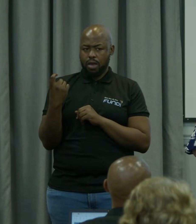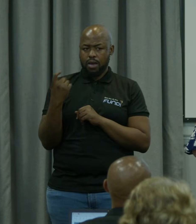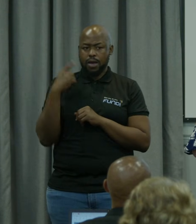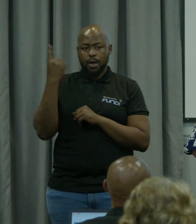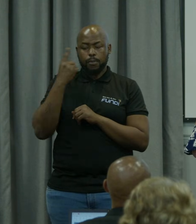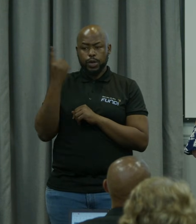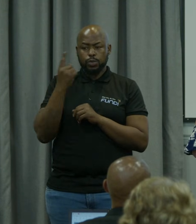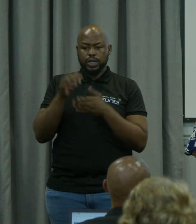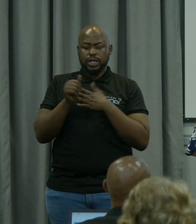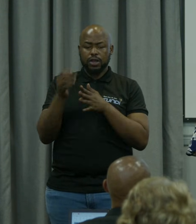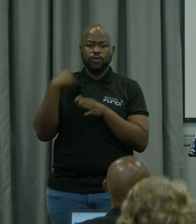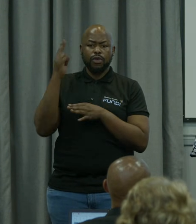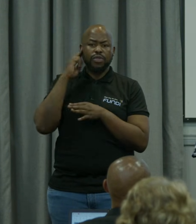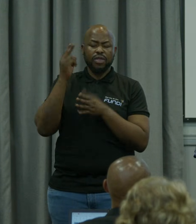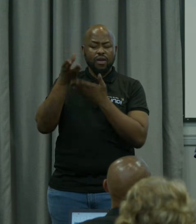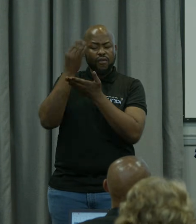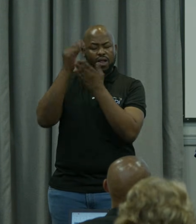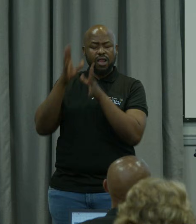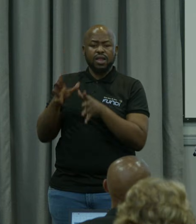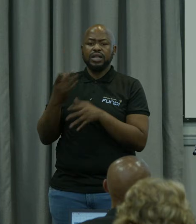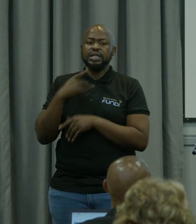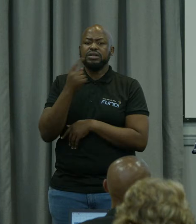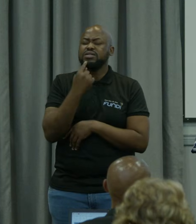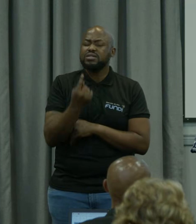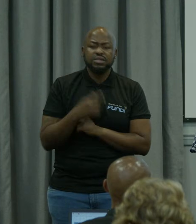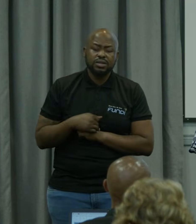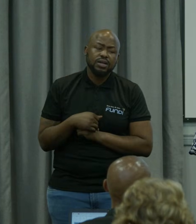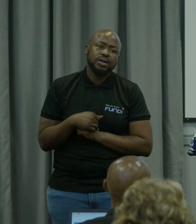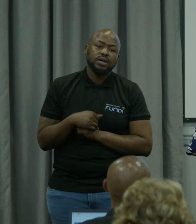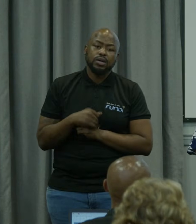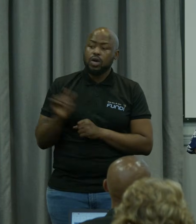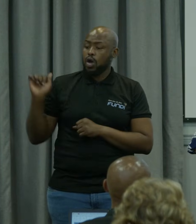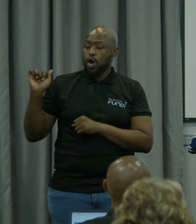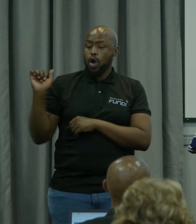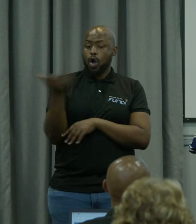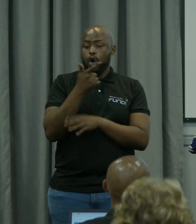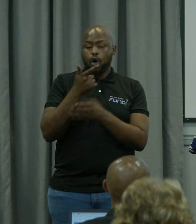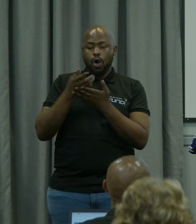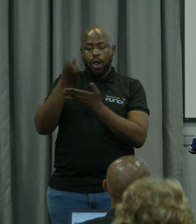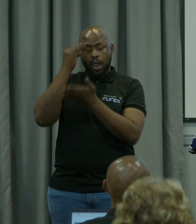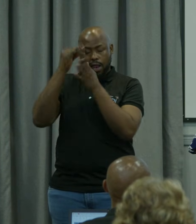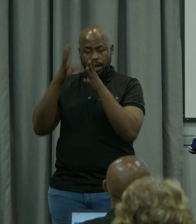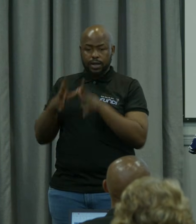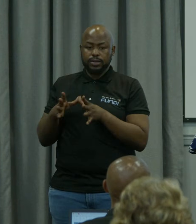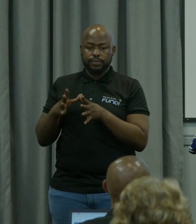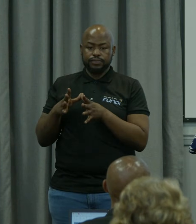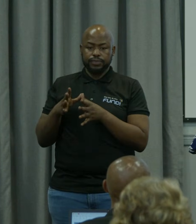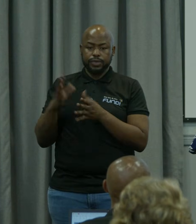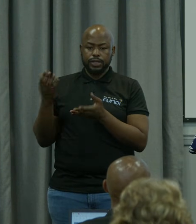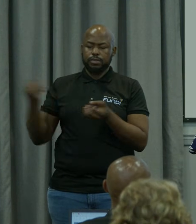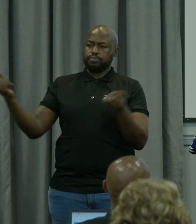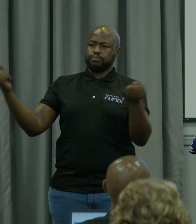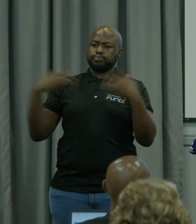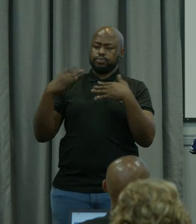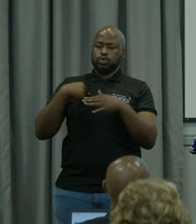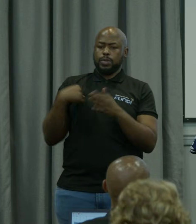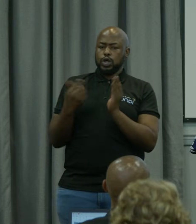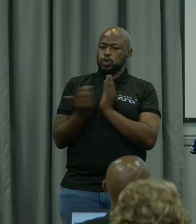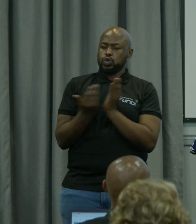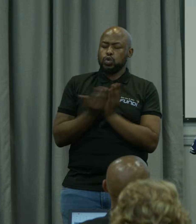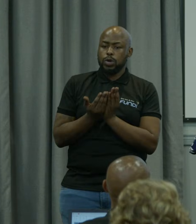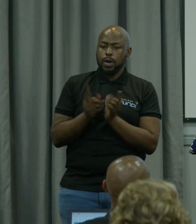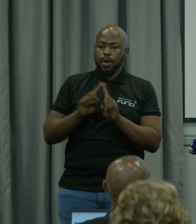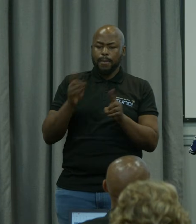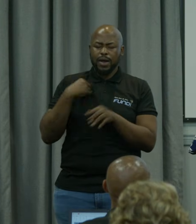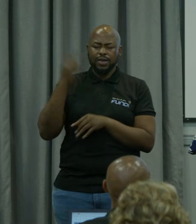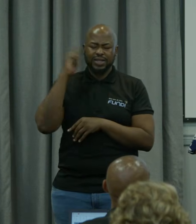deaf learners, and he said to me, you know, Mrs. Monday, he says, all the deaf learners get sent to my school, but if you are deaf